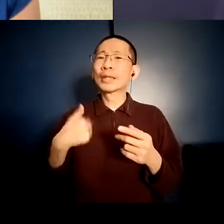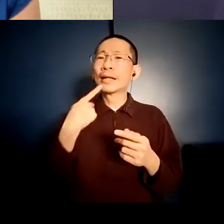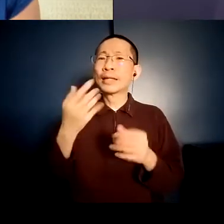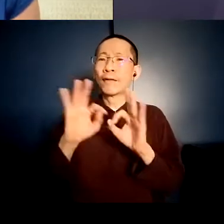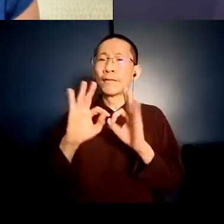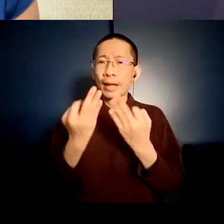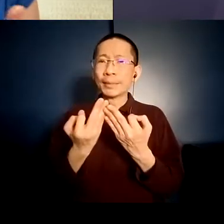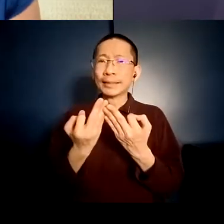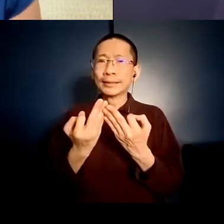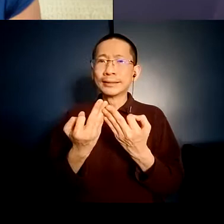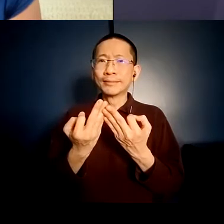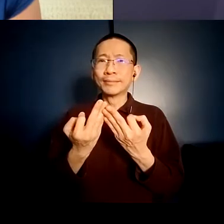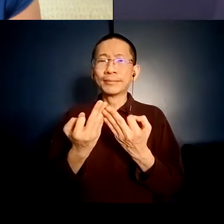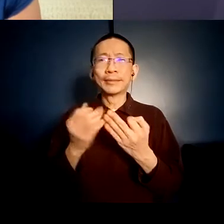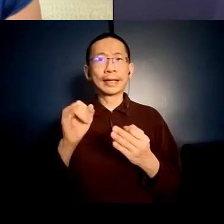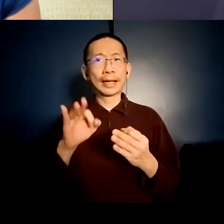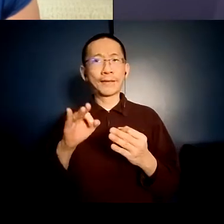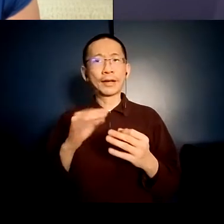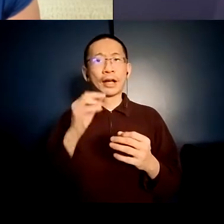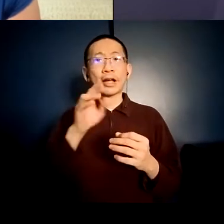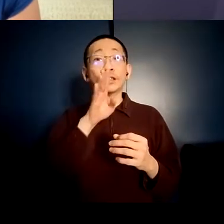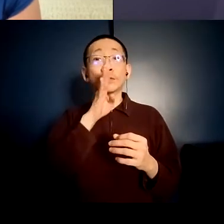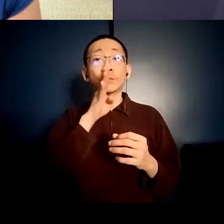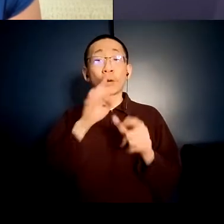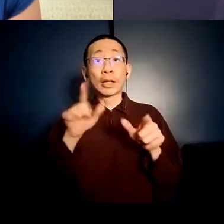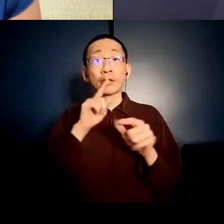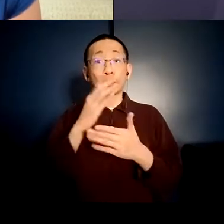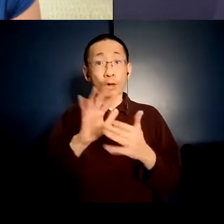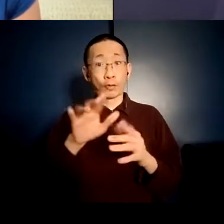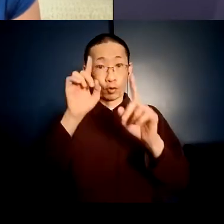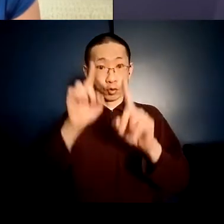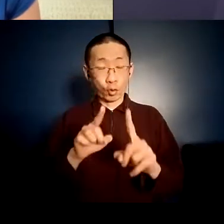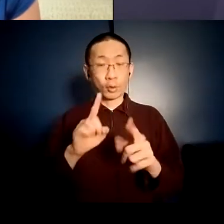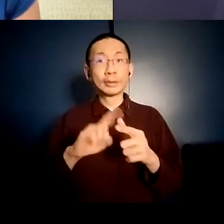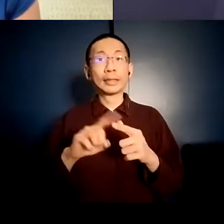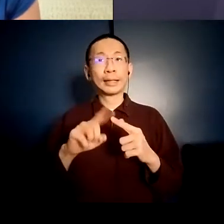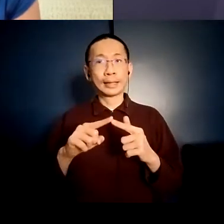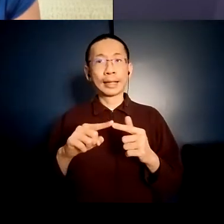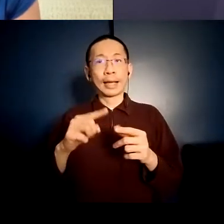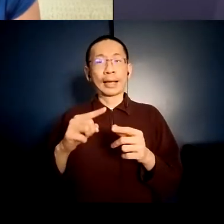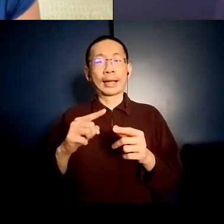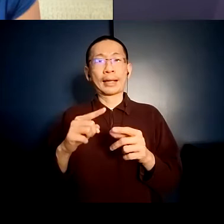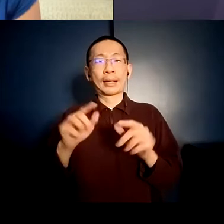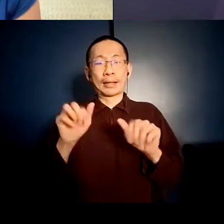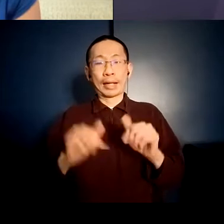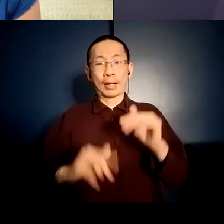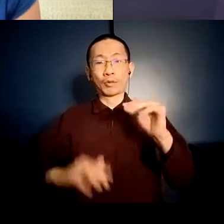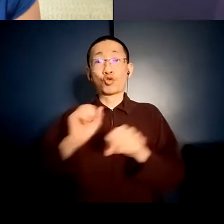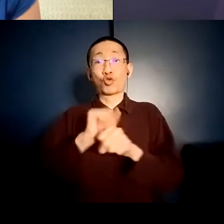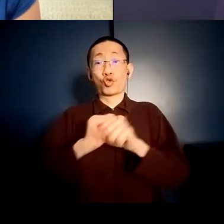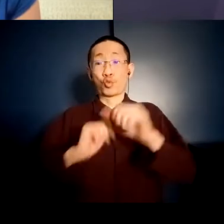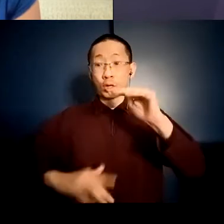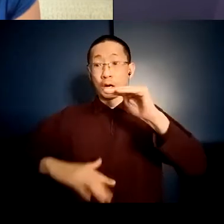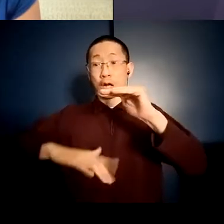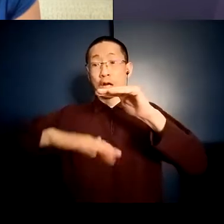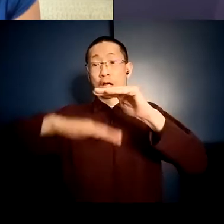you know, if spoken language is part of your goals, then getting to 10 hours of wear